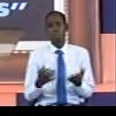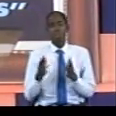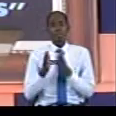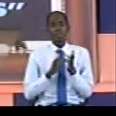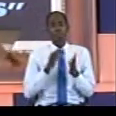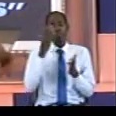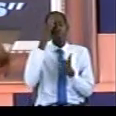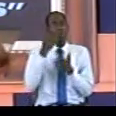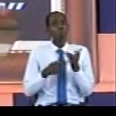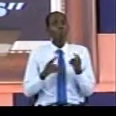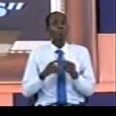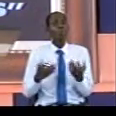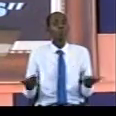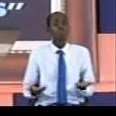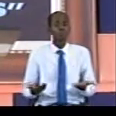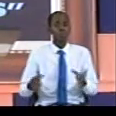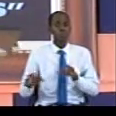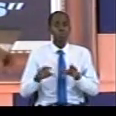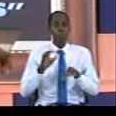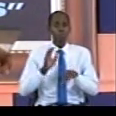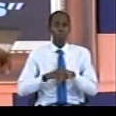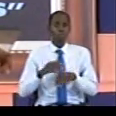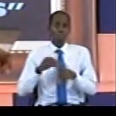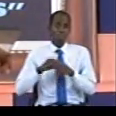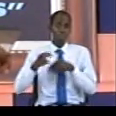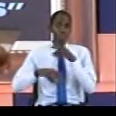world? Jesus knew how to do it, and he followed the